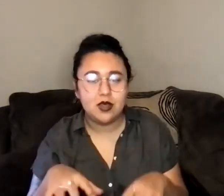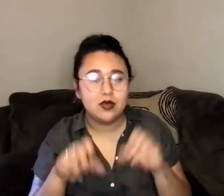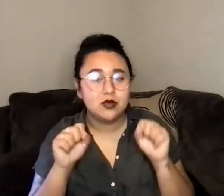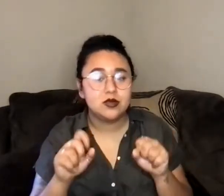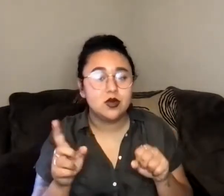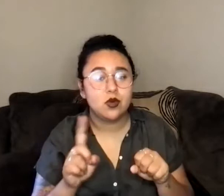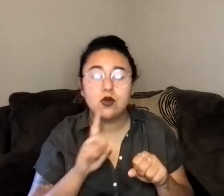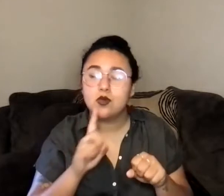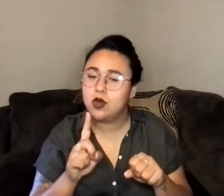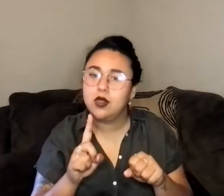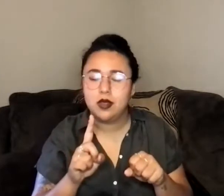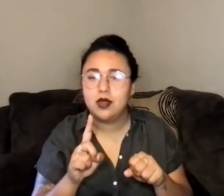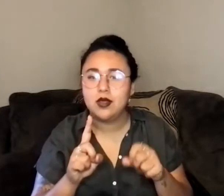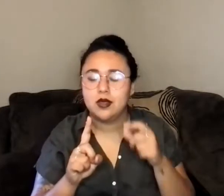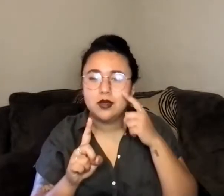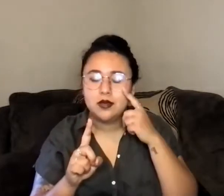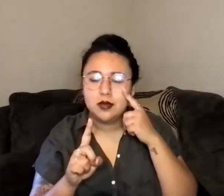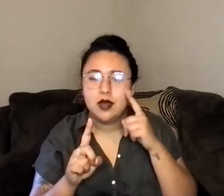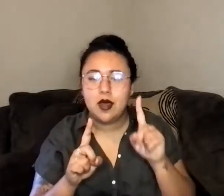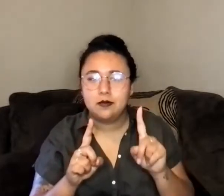really prominent institution,